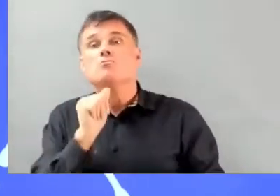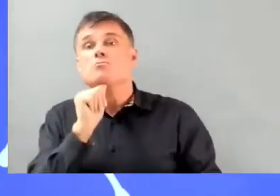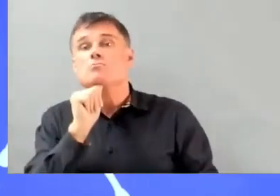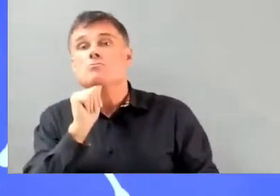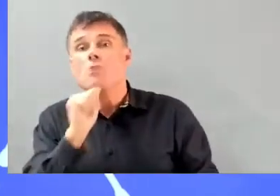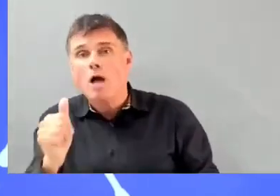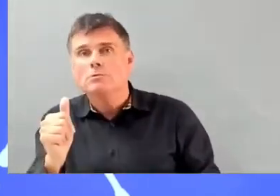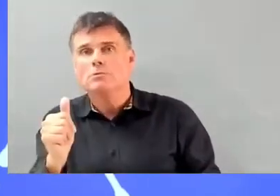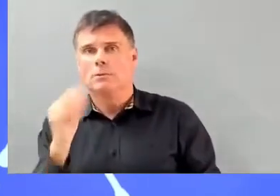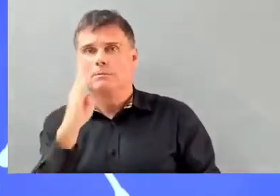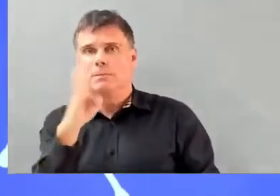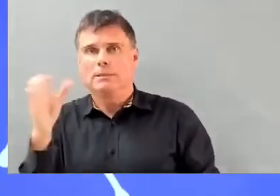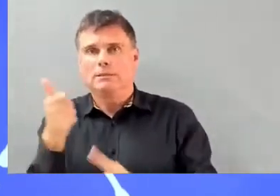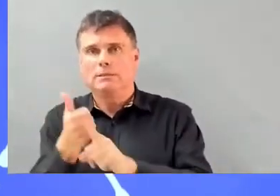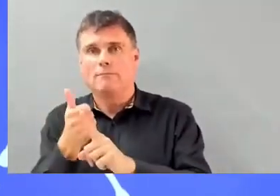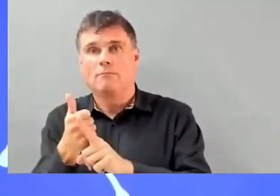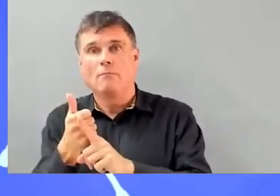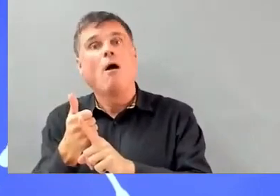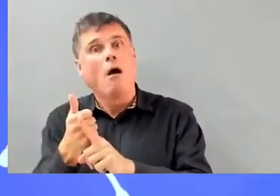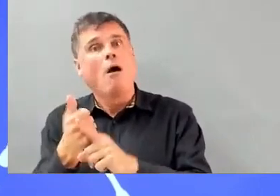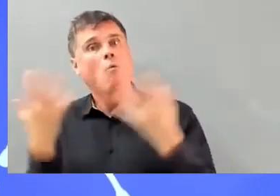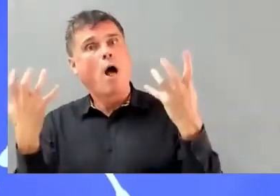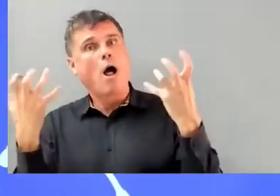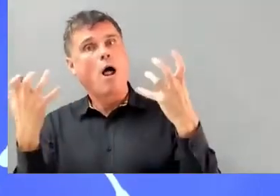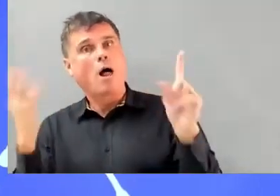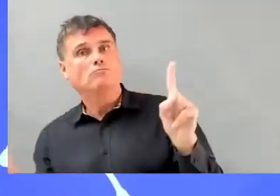that program or with that new class.